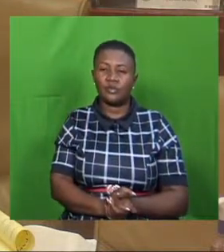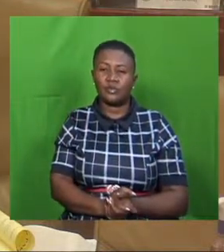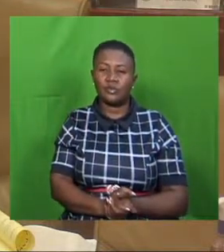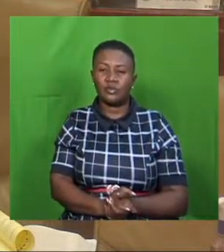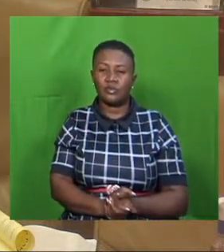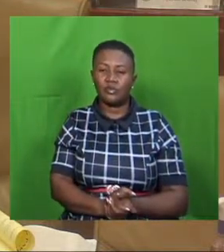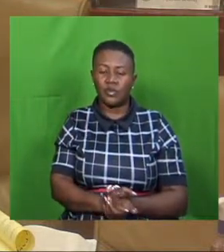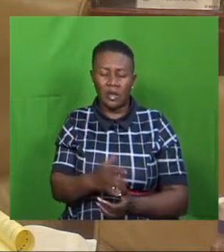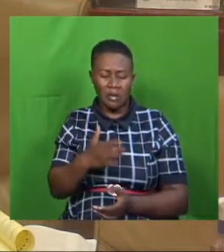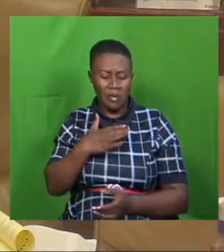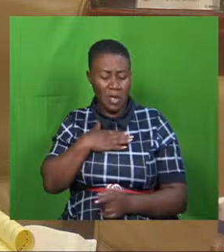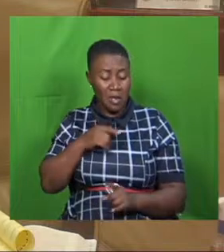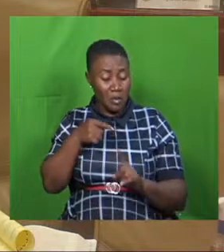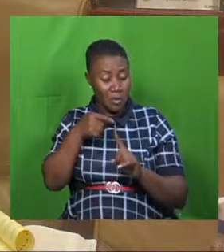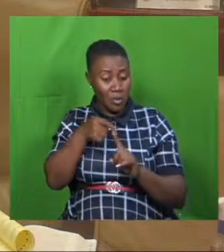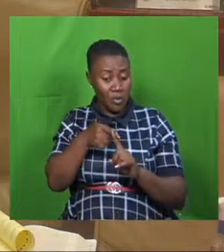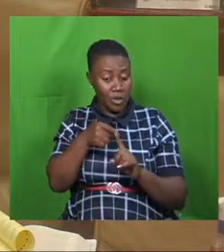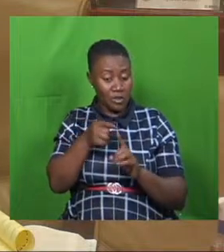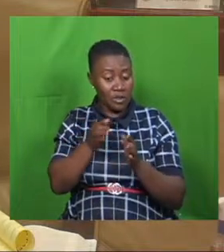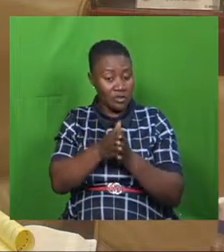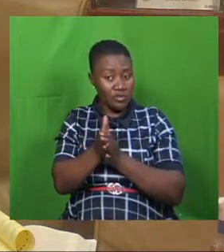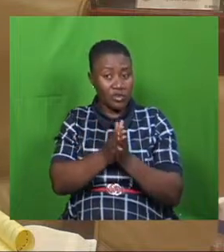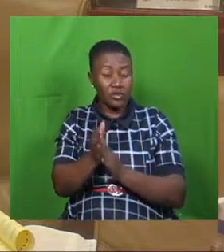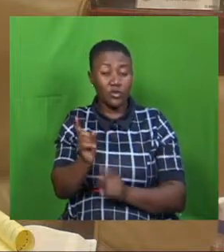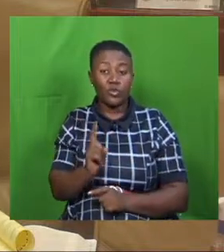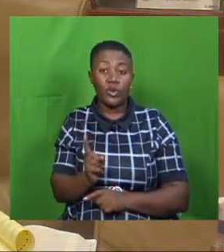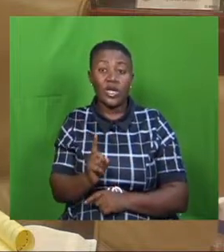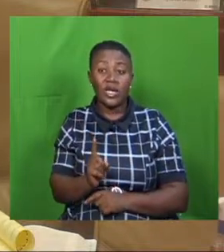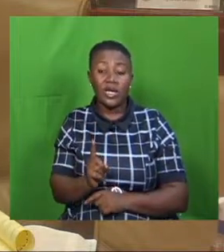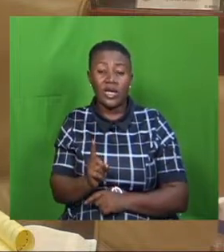point of interest is real estate.